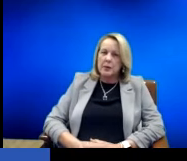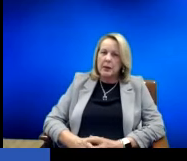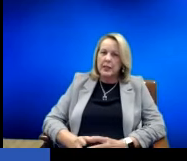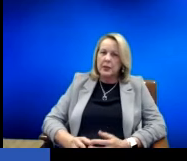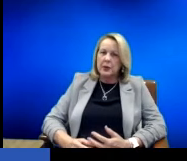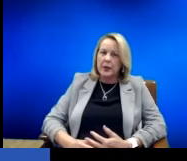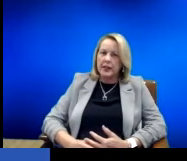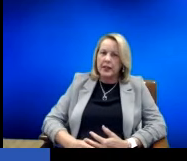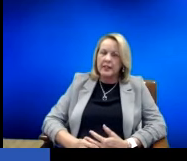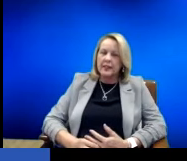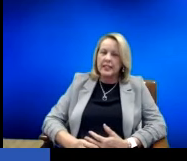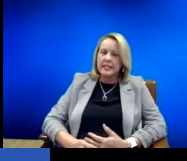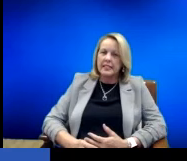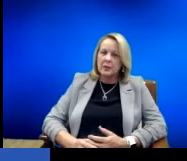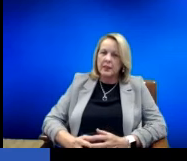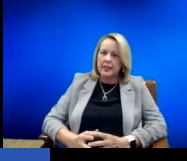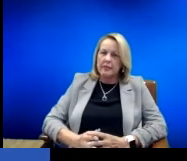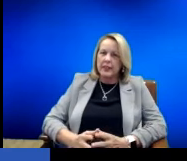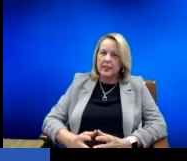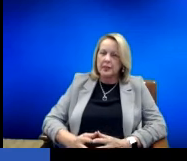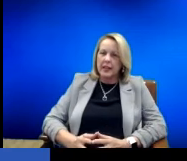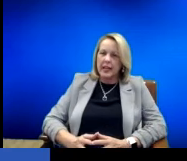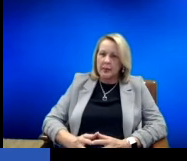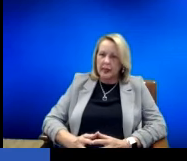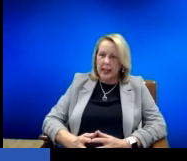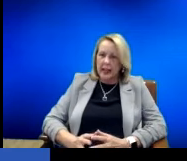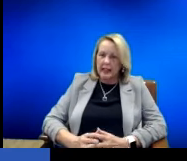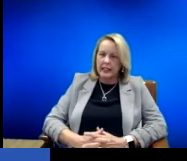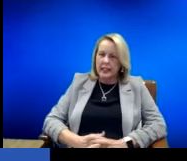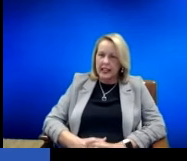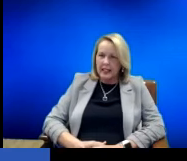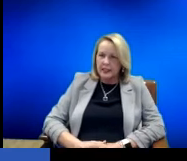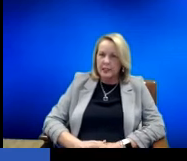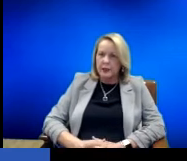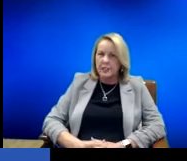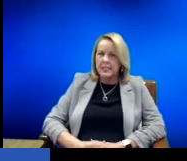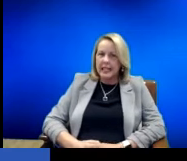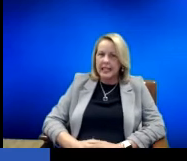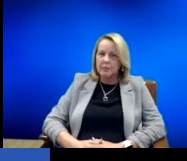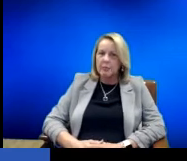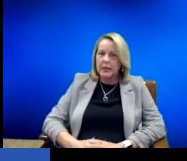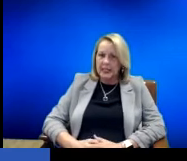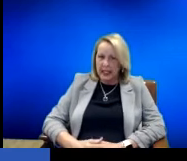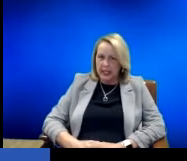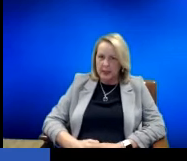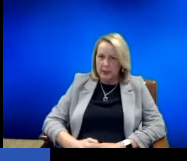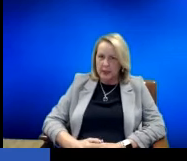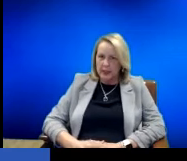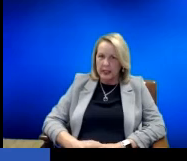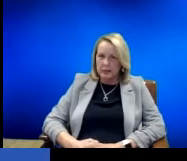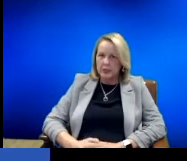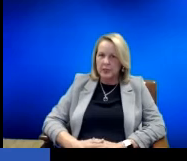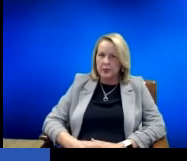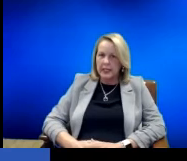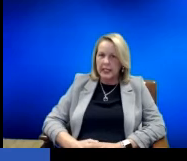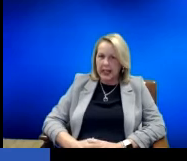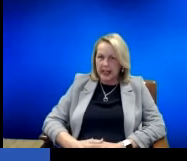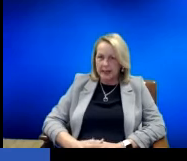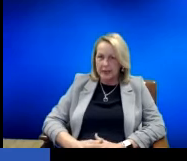we want to make you aware of is that the Federal ABLE Act allows for state Medicaid programs